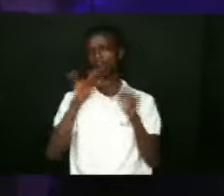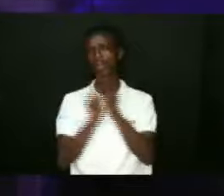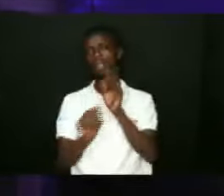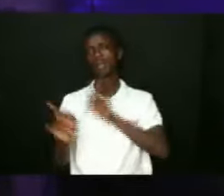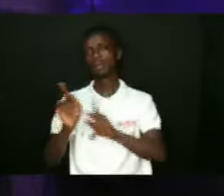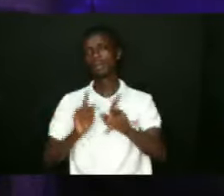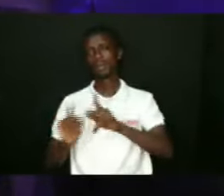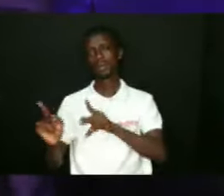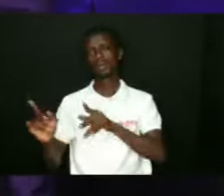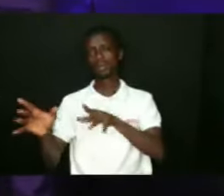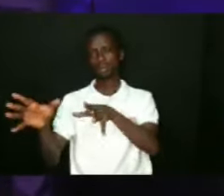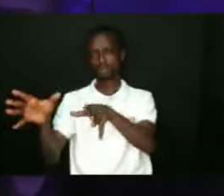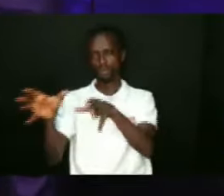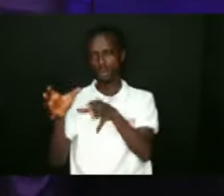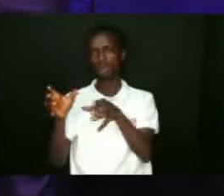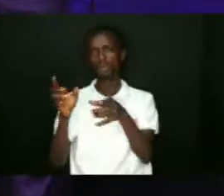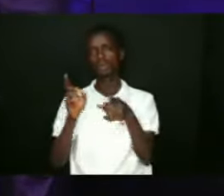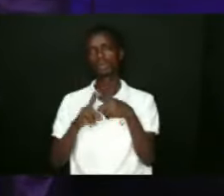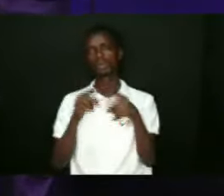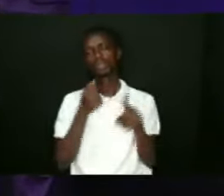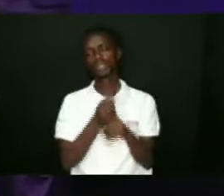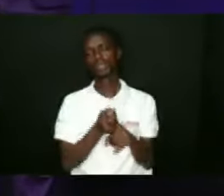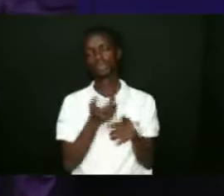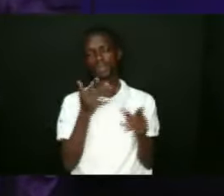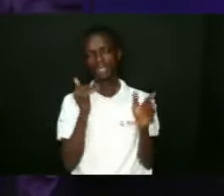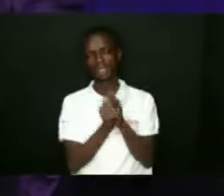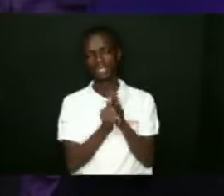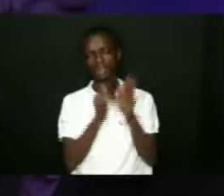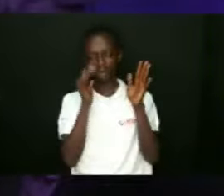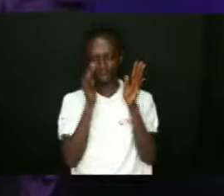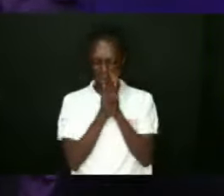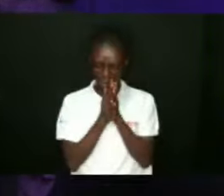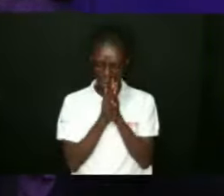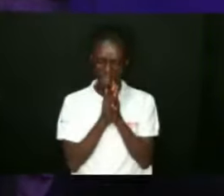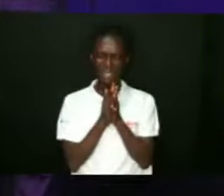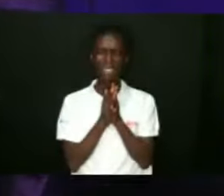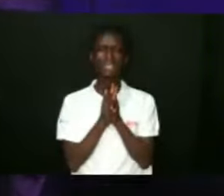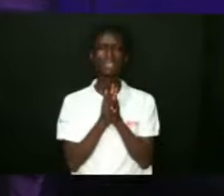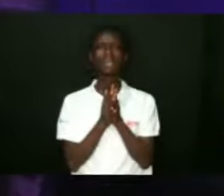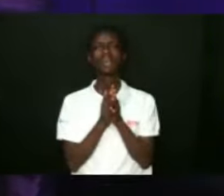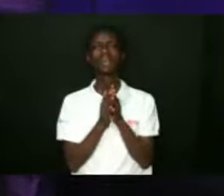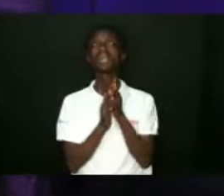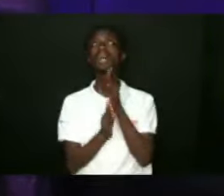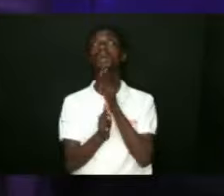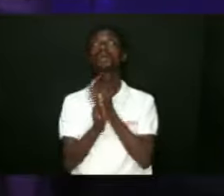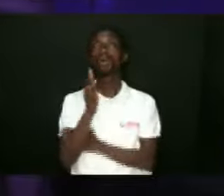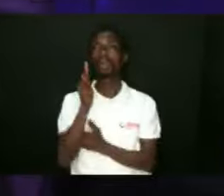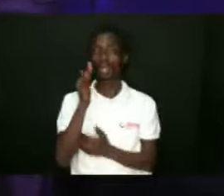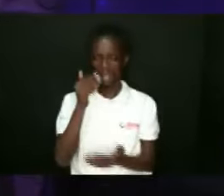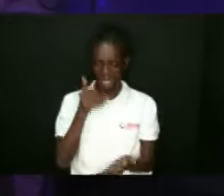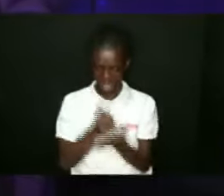I want us to pray tonight. They say, Lord, create that aura around